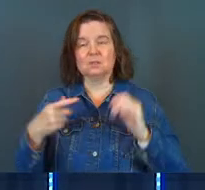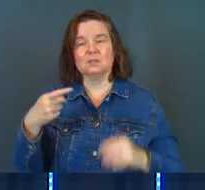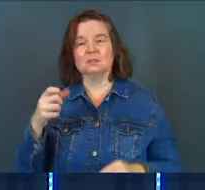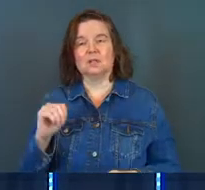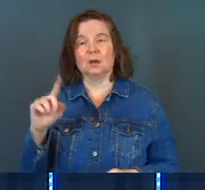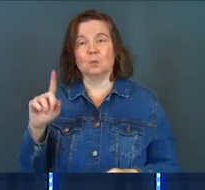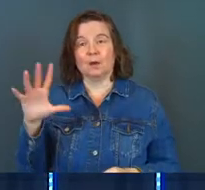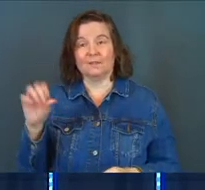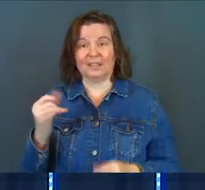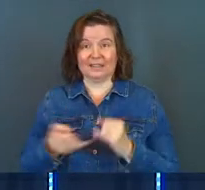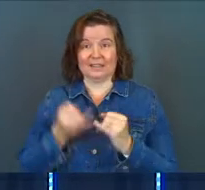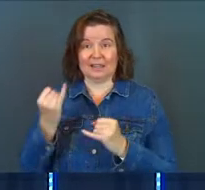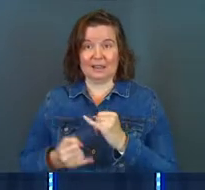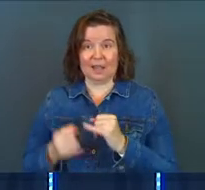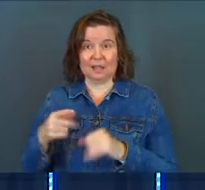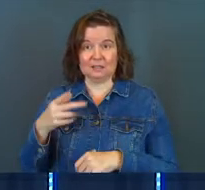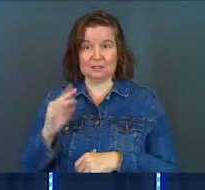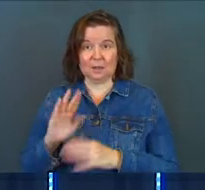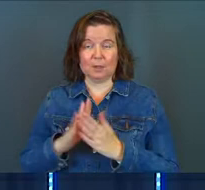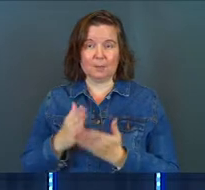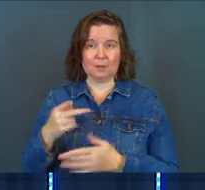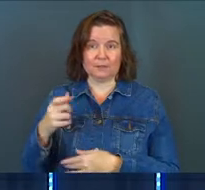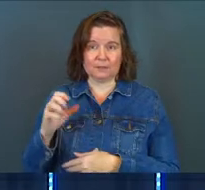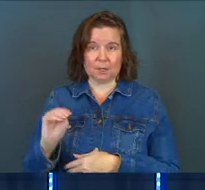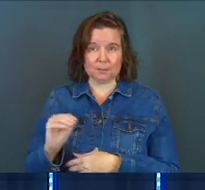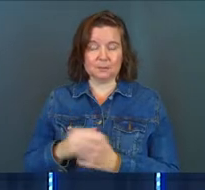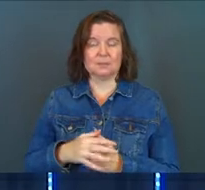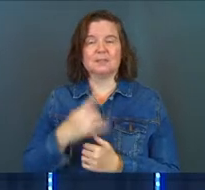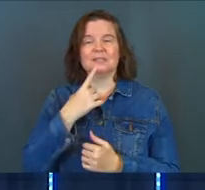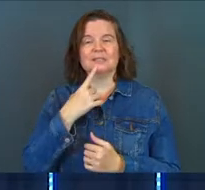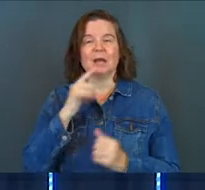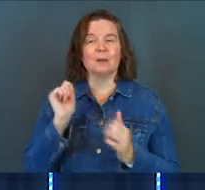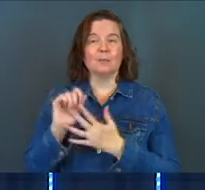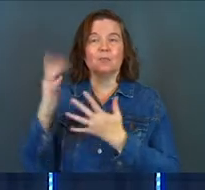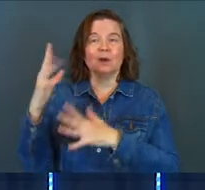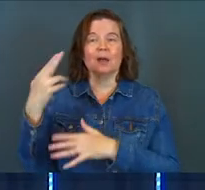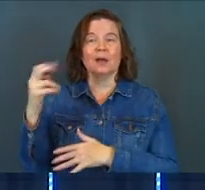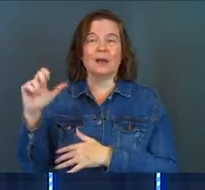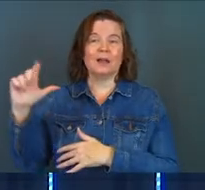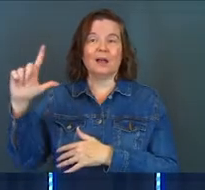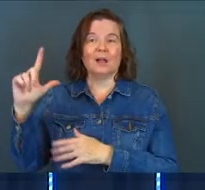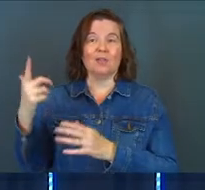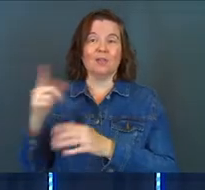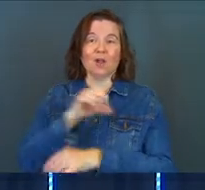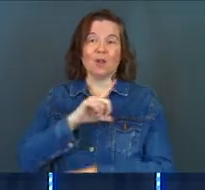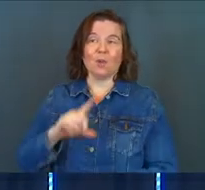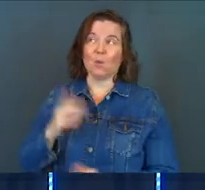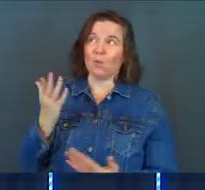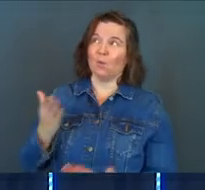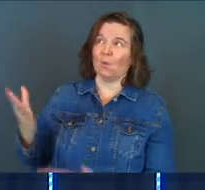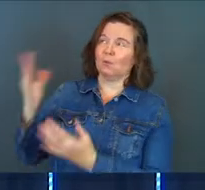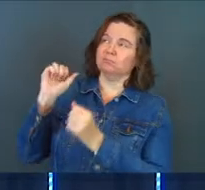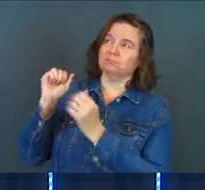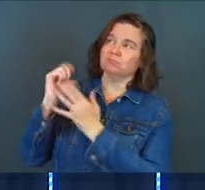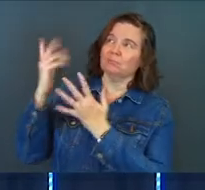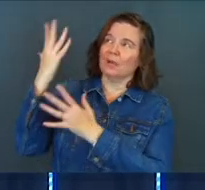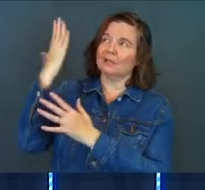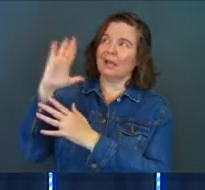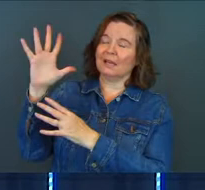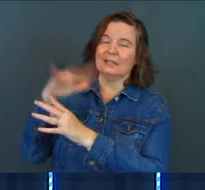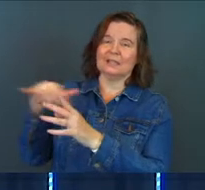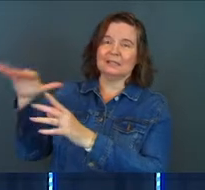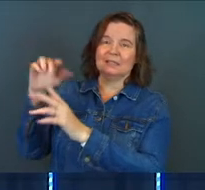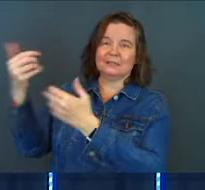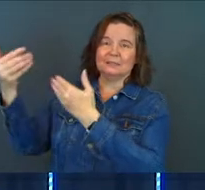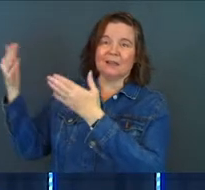Psalm 150, and this is the last psalm in the book of Psalms. It says, praise or halal the Lord. Praise God in his